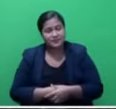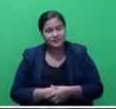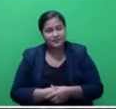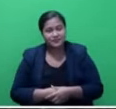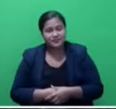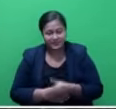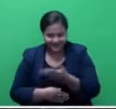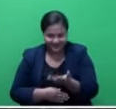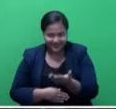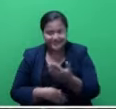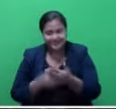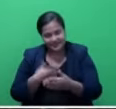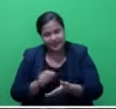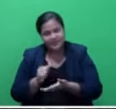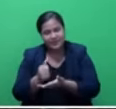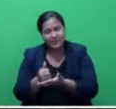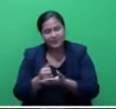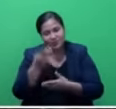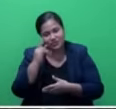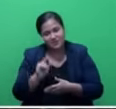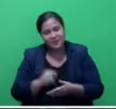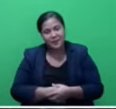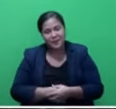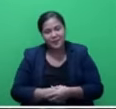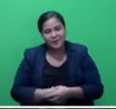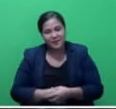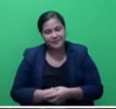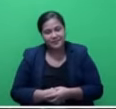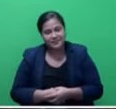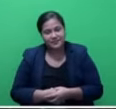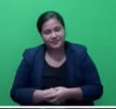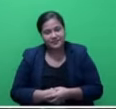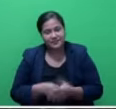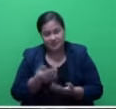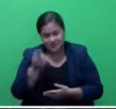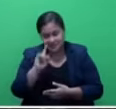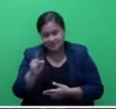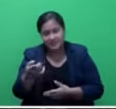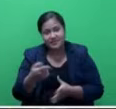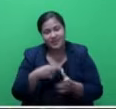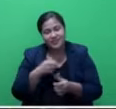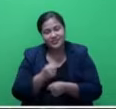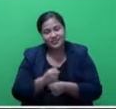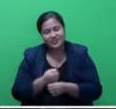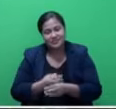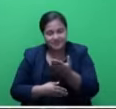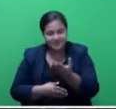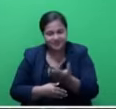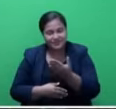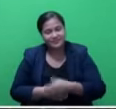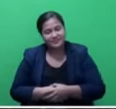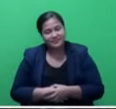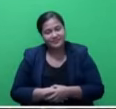Mr. Speaker, sir, I beg to second the motion. I now call on the Honourable Attorney General to speak to his